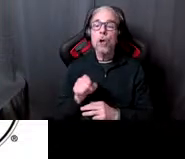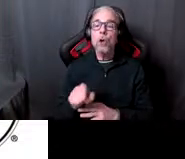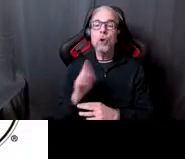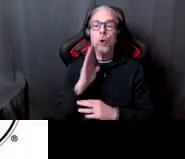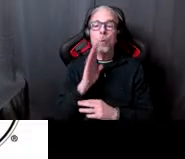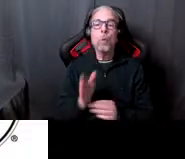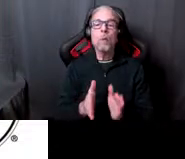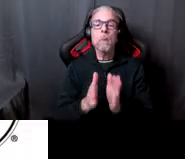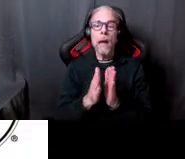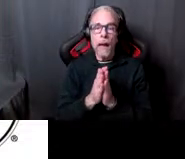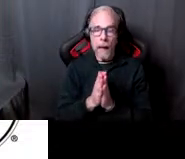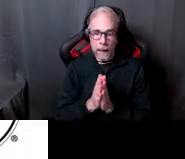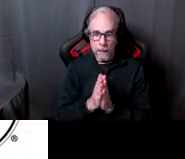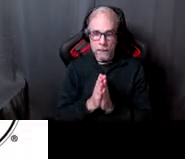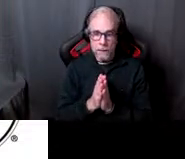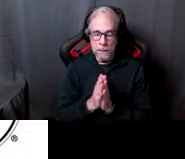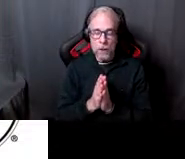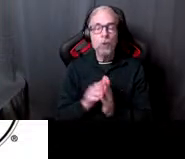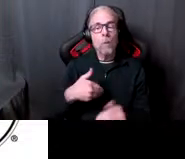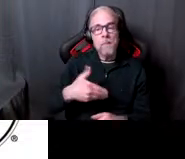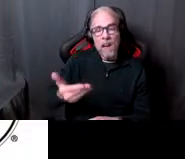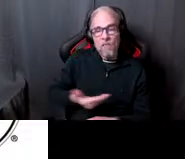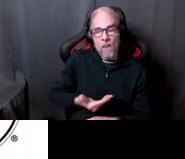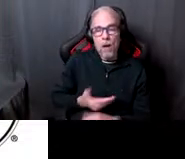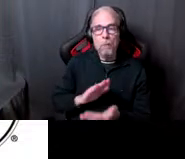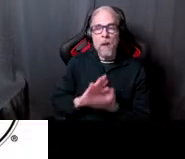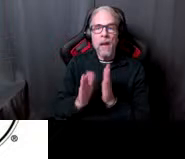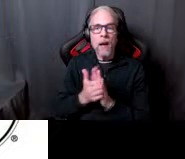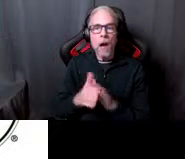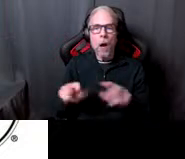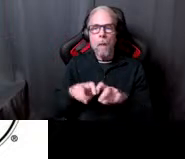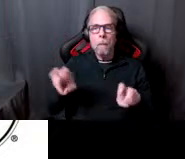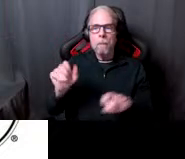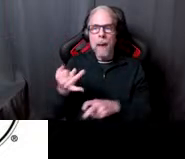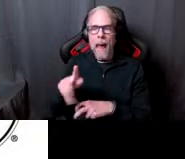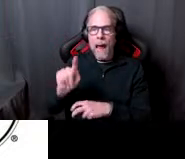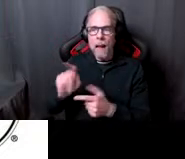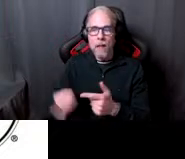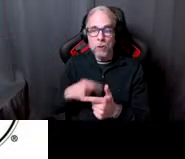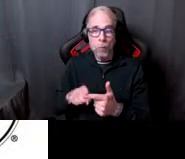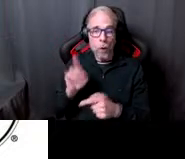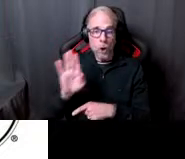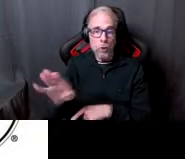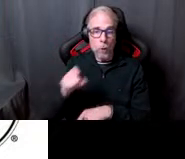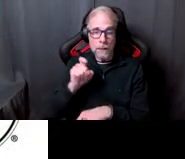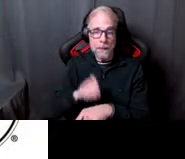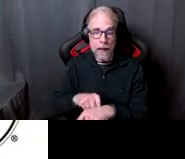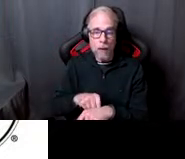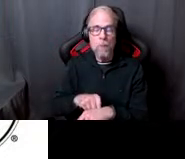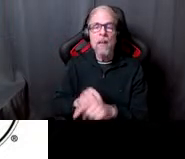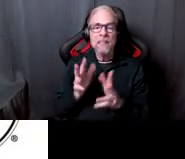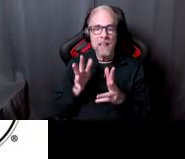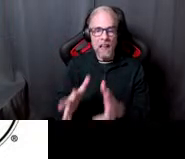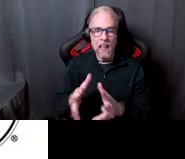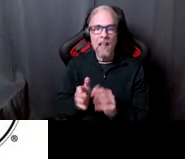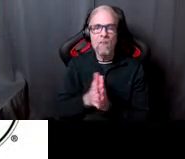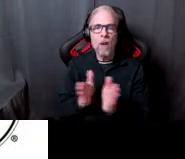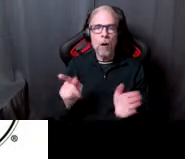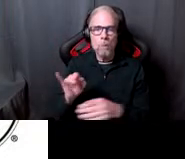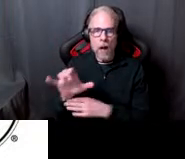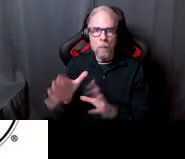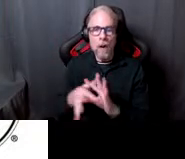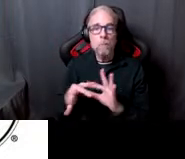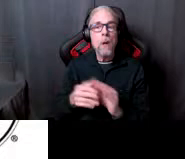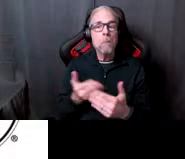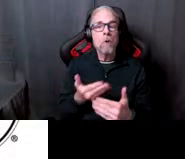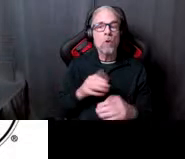asked to, you'll be invited to be a panelist when it's your time to leave a public comment. But before you do so, I do